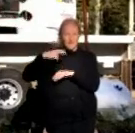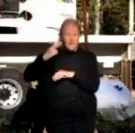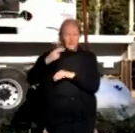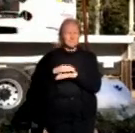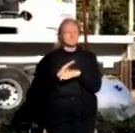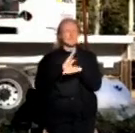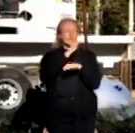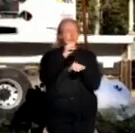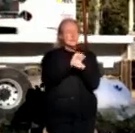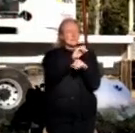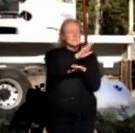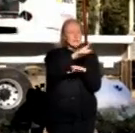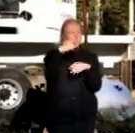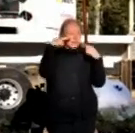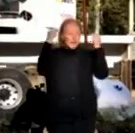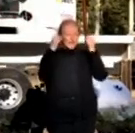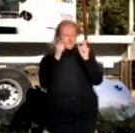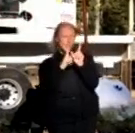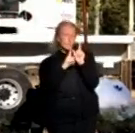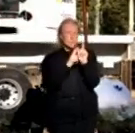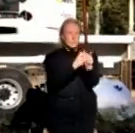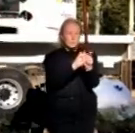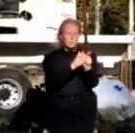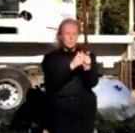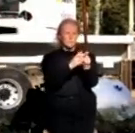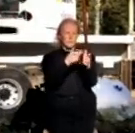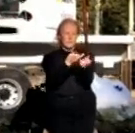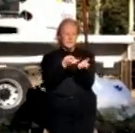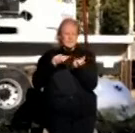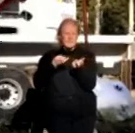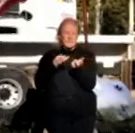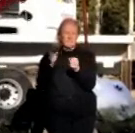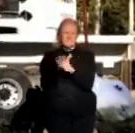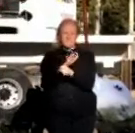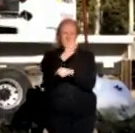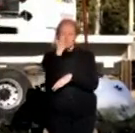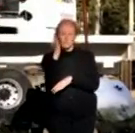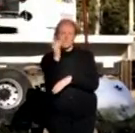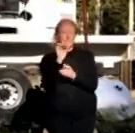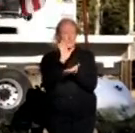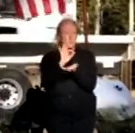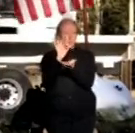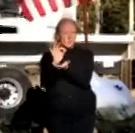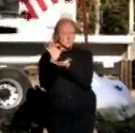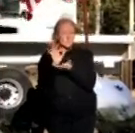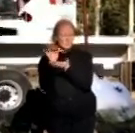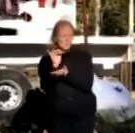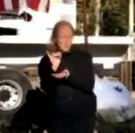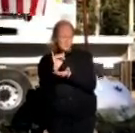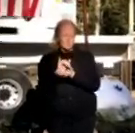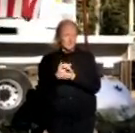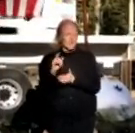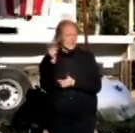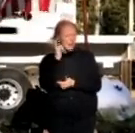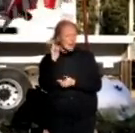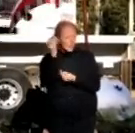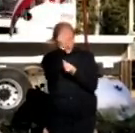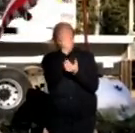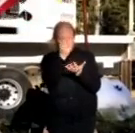the Rockies the elves they flew, with a sleigh full of trees, and ornaments too. And then in a twinkling I heard on the